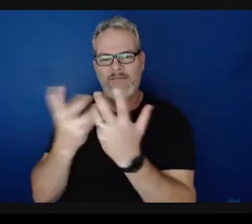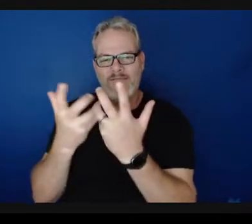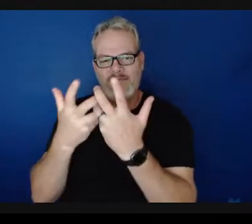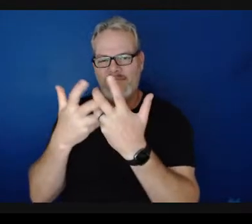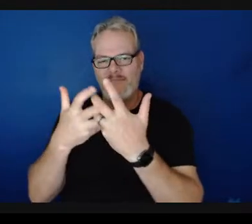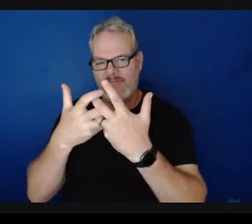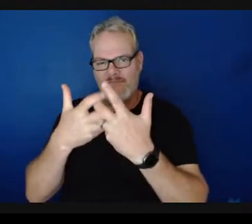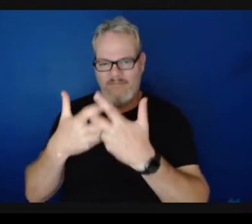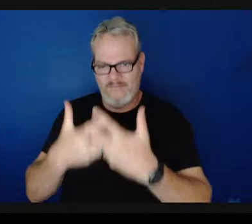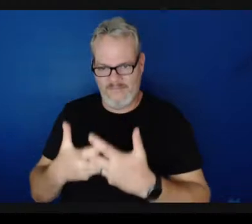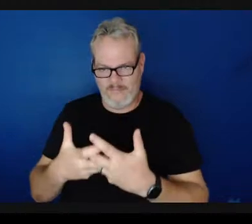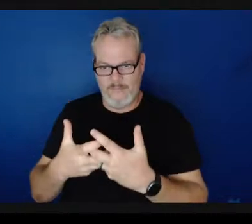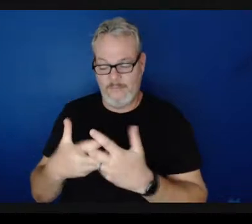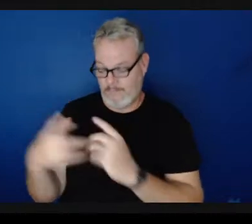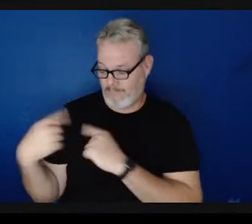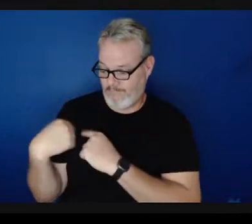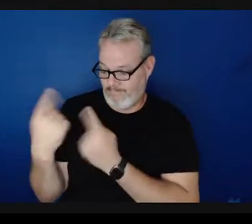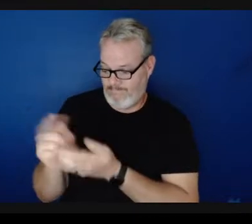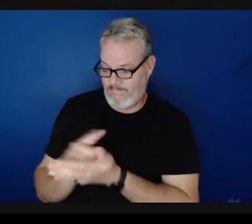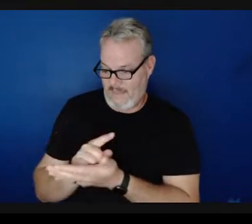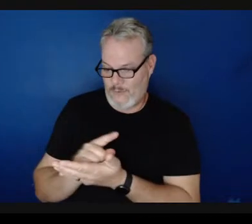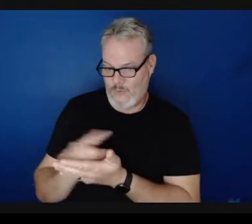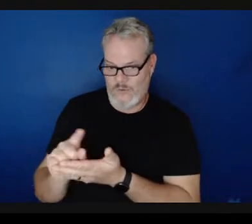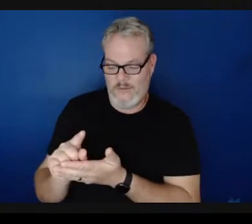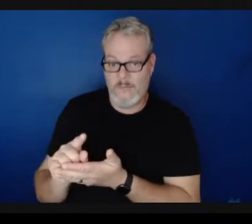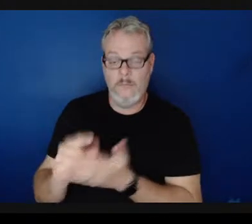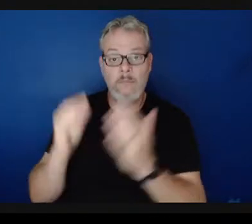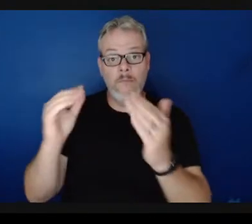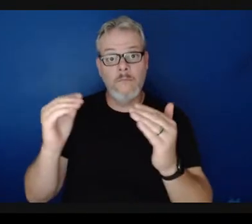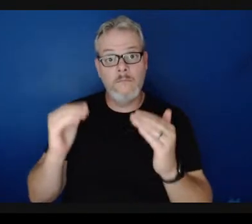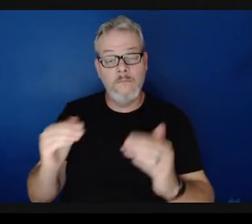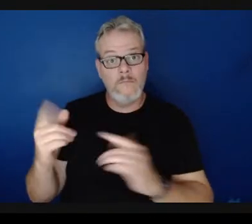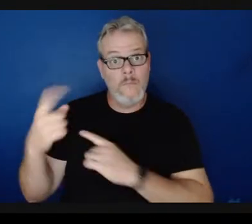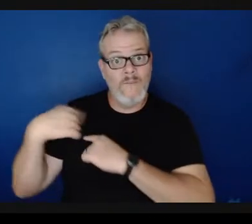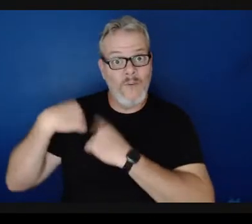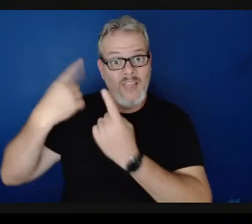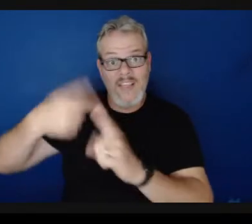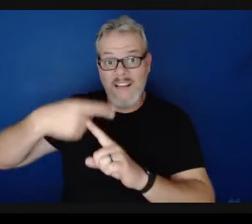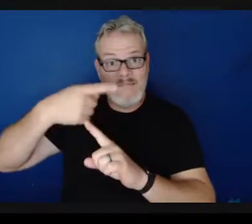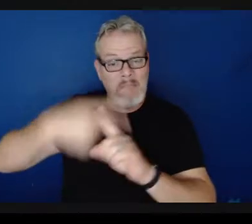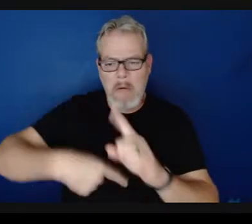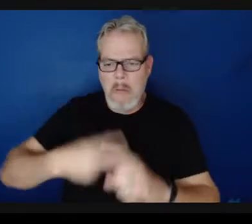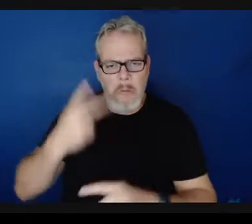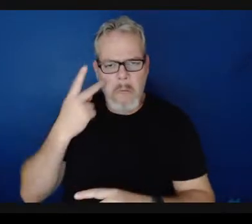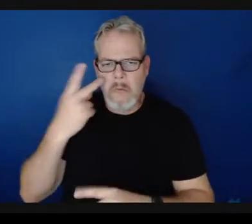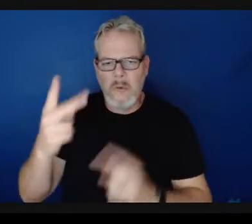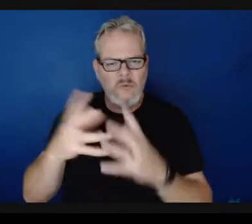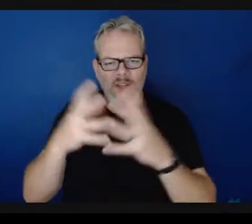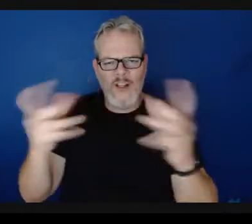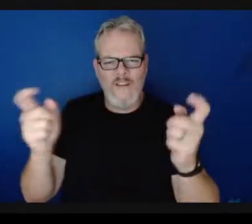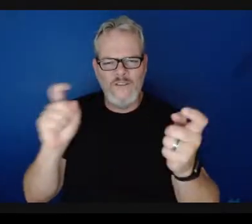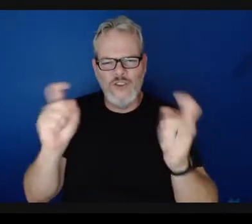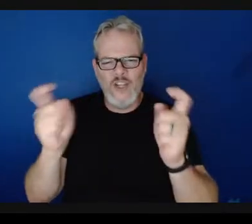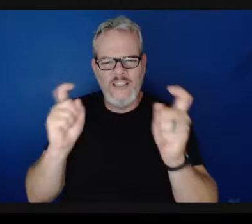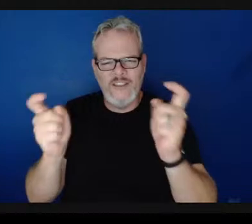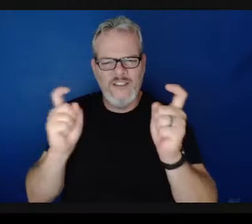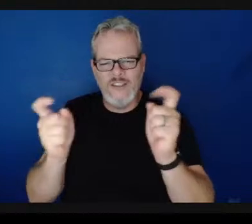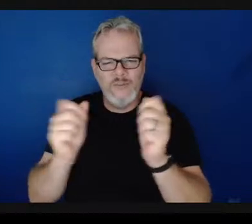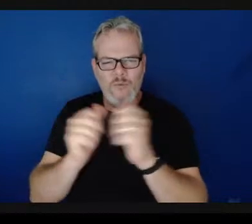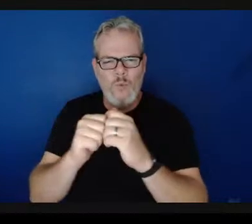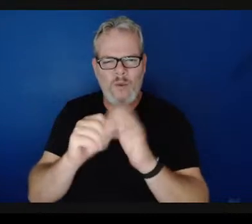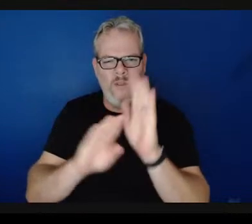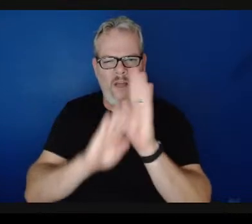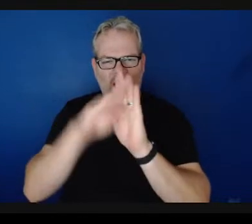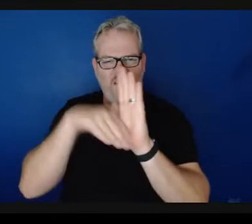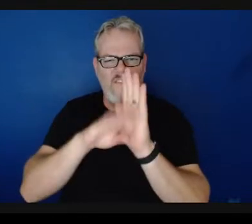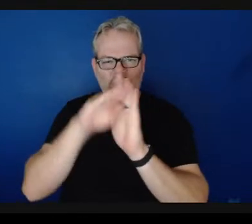So that's the last week. And we go to the last month. Similarly, we don't see a whole lot of change in elevation from the laser. We see